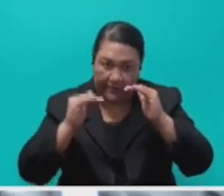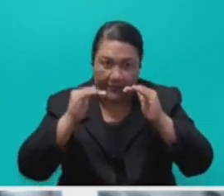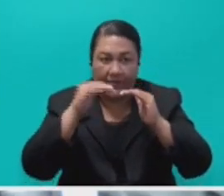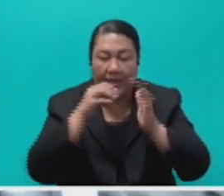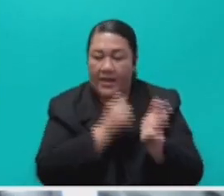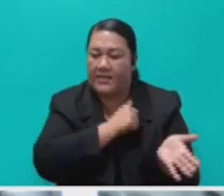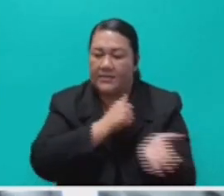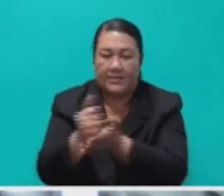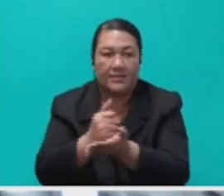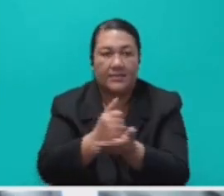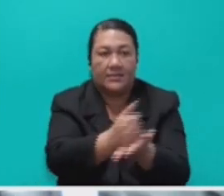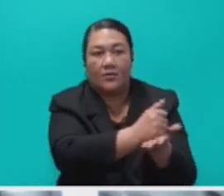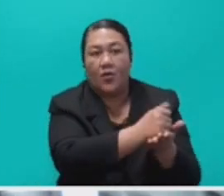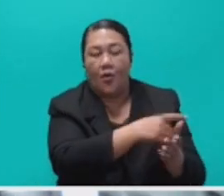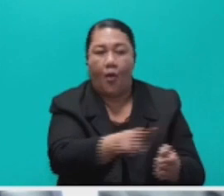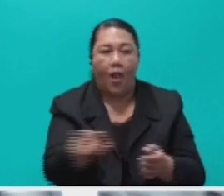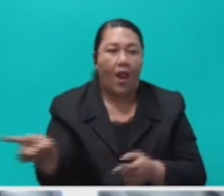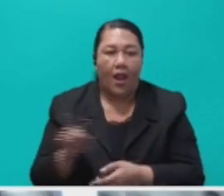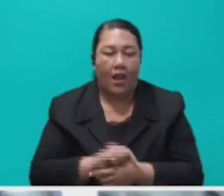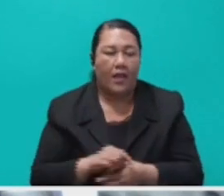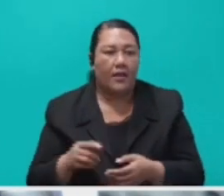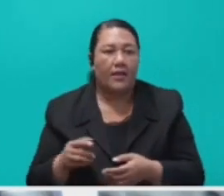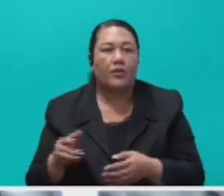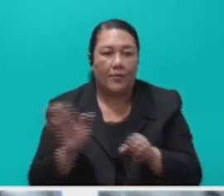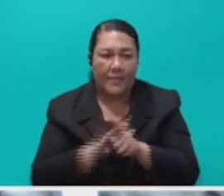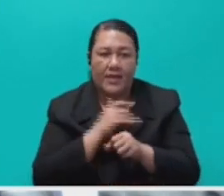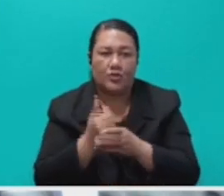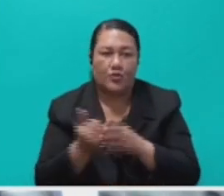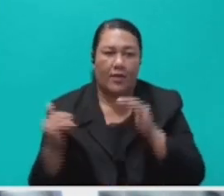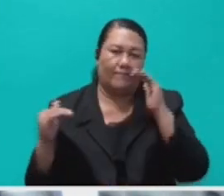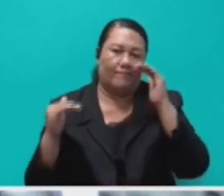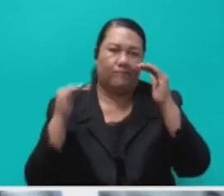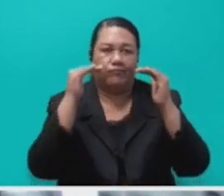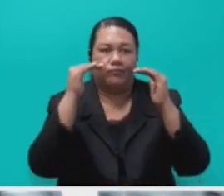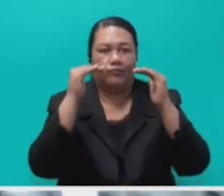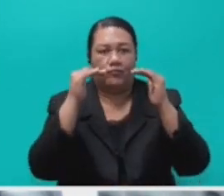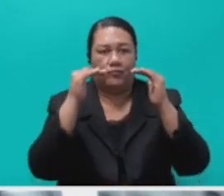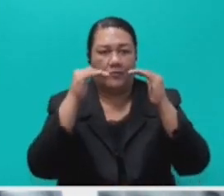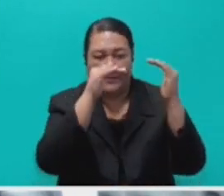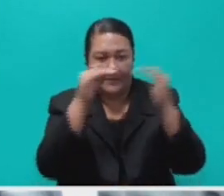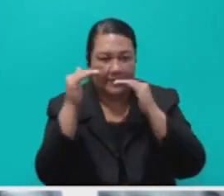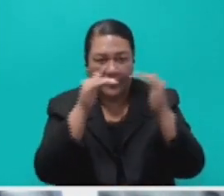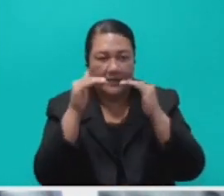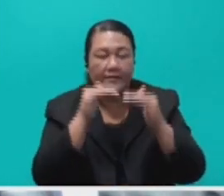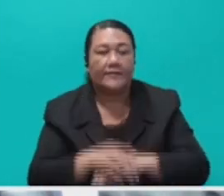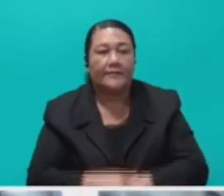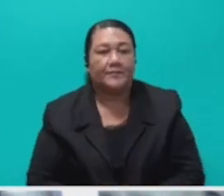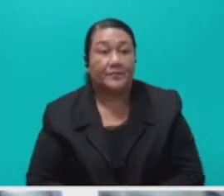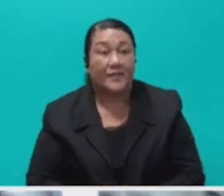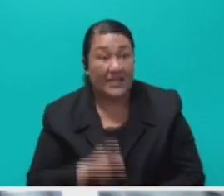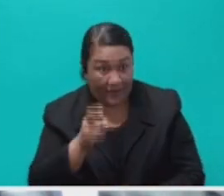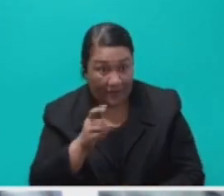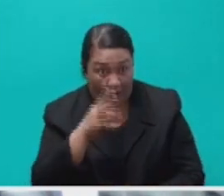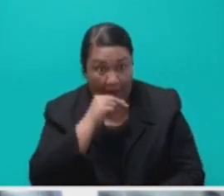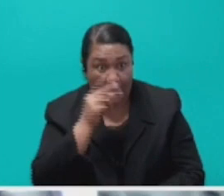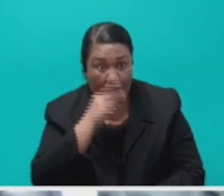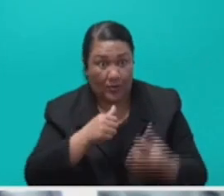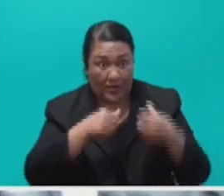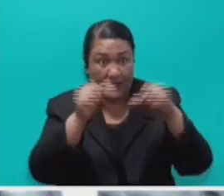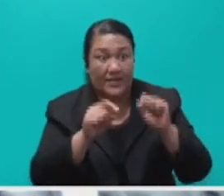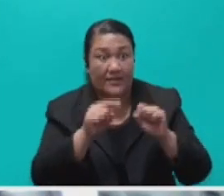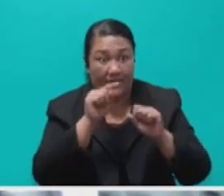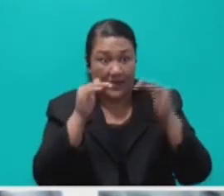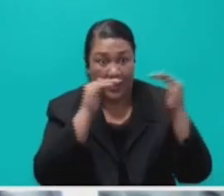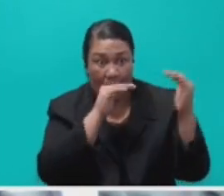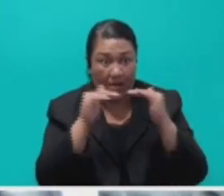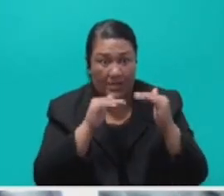assist in bringing in equality in this country. And if we are able to achieve that, then we